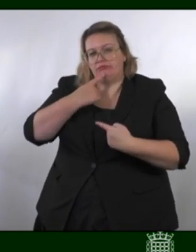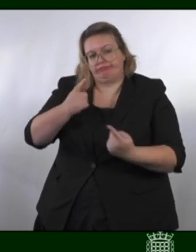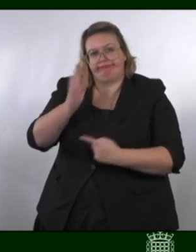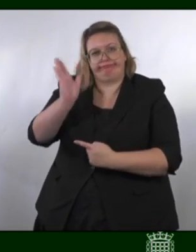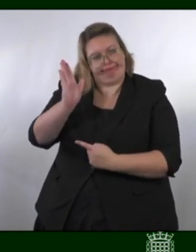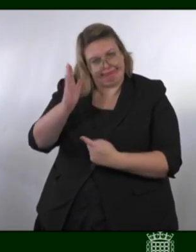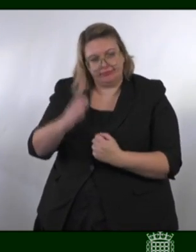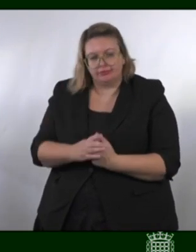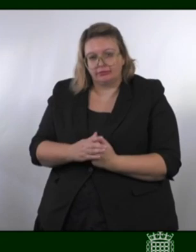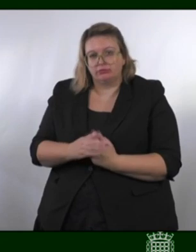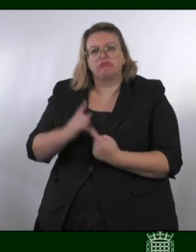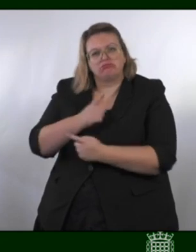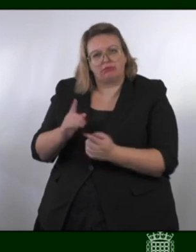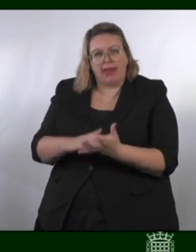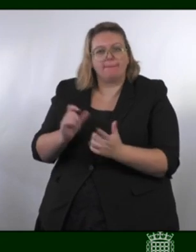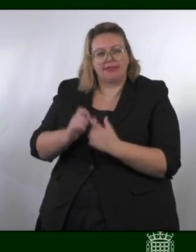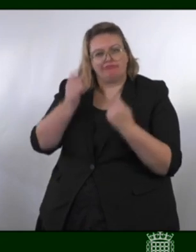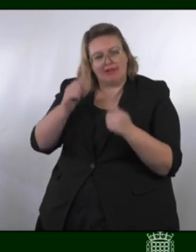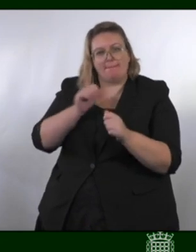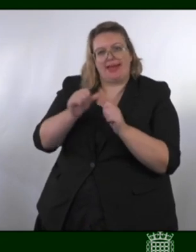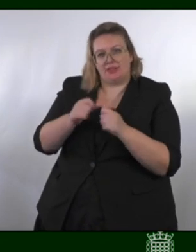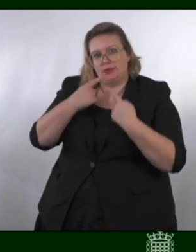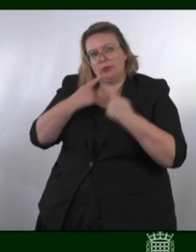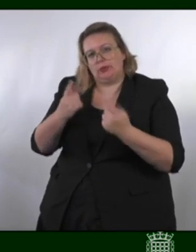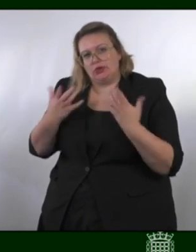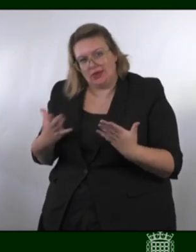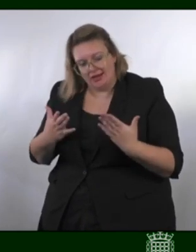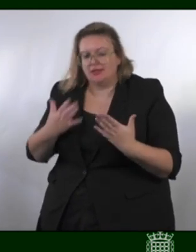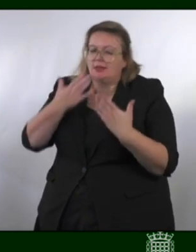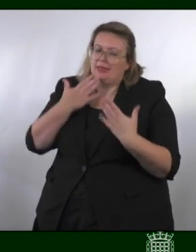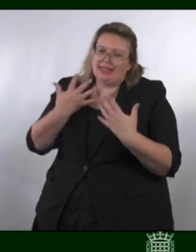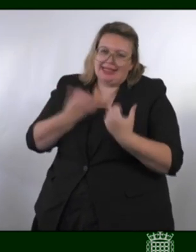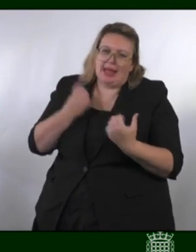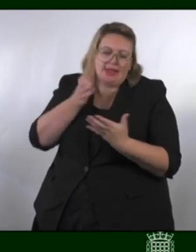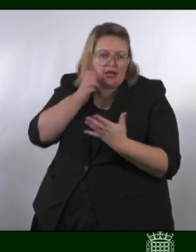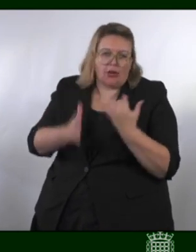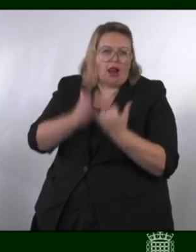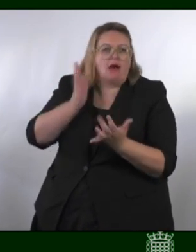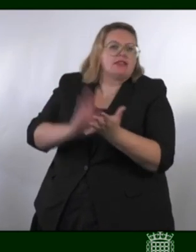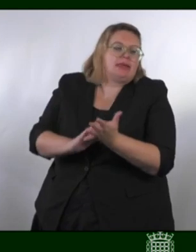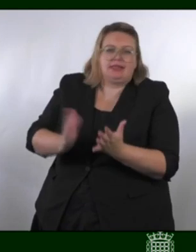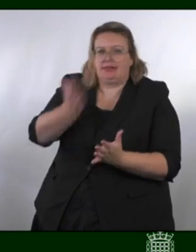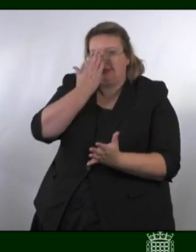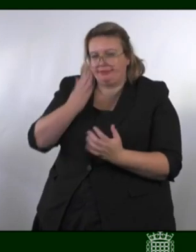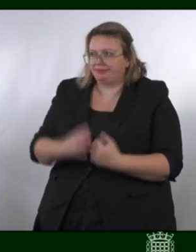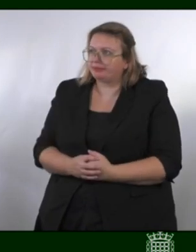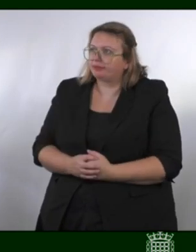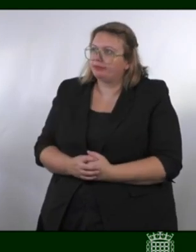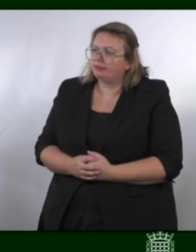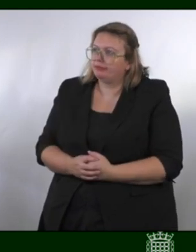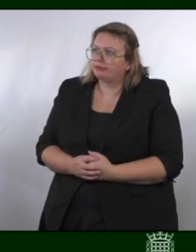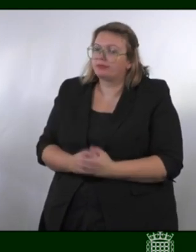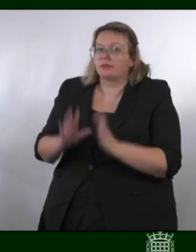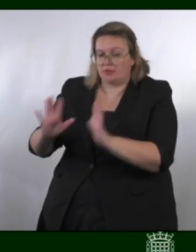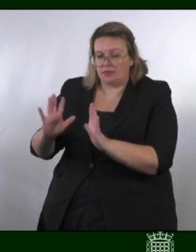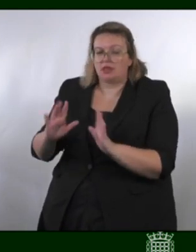members understand it was better to have it than not have it, so please accept my apologies for the late arrival of being noticed put in. So I now